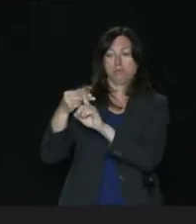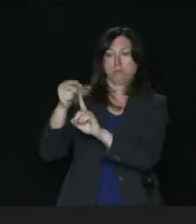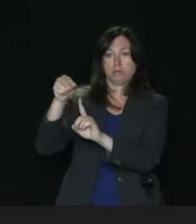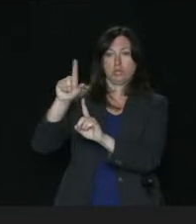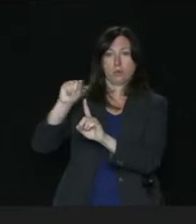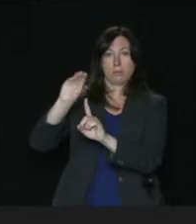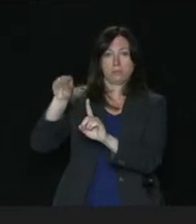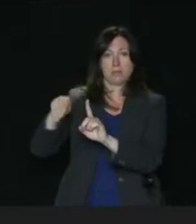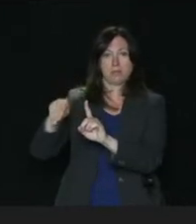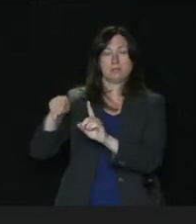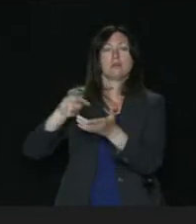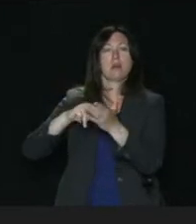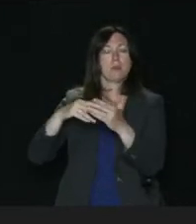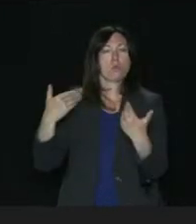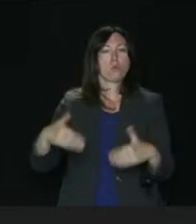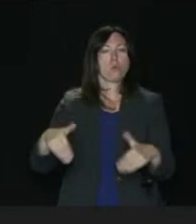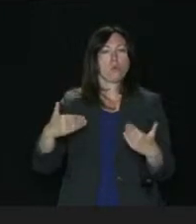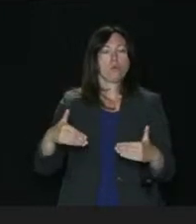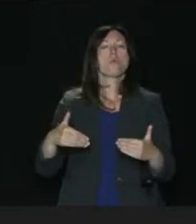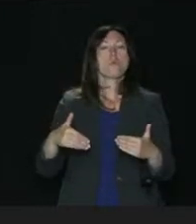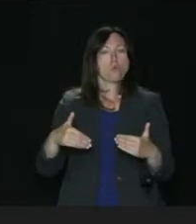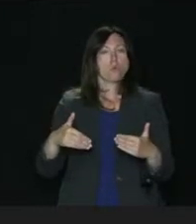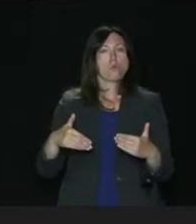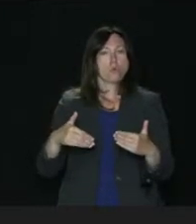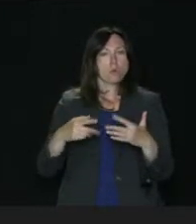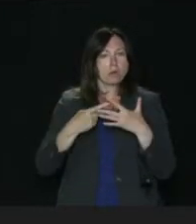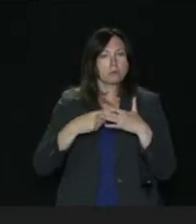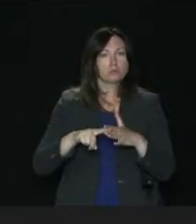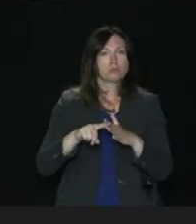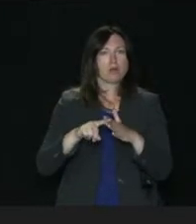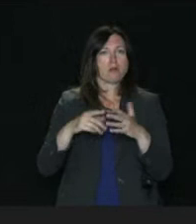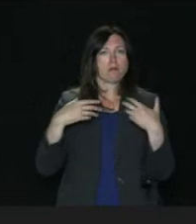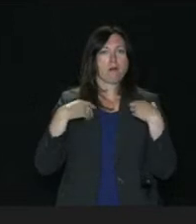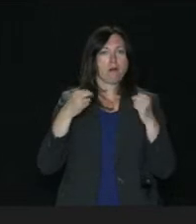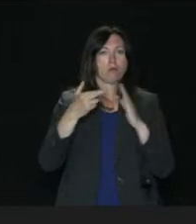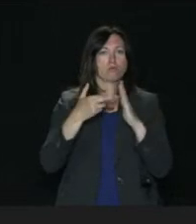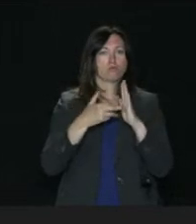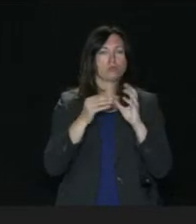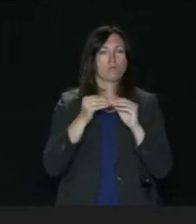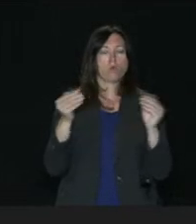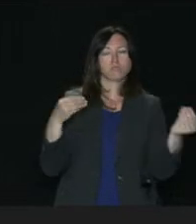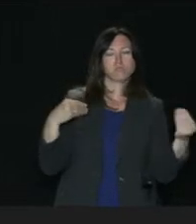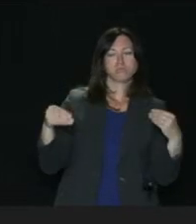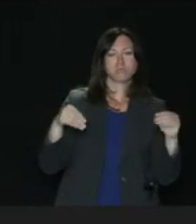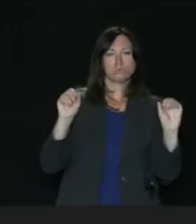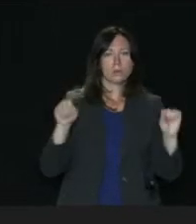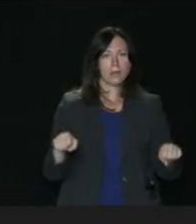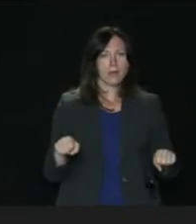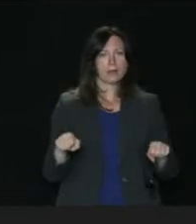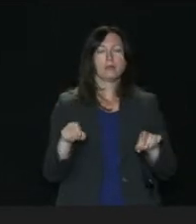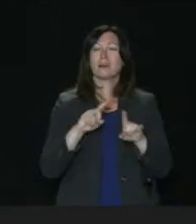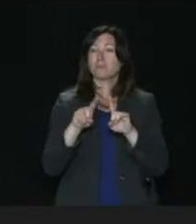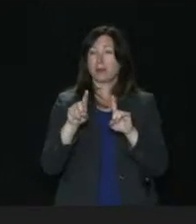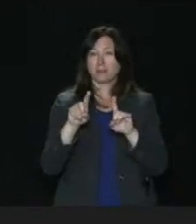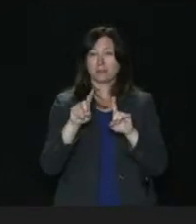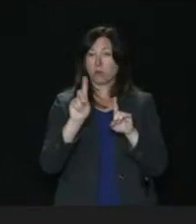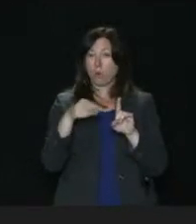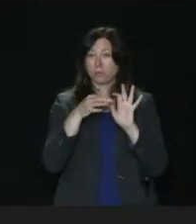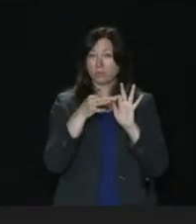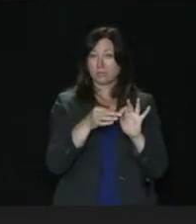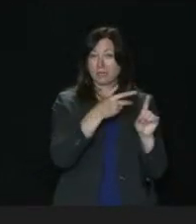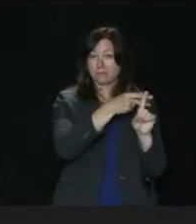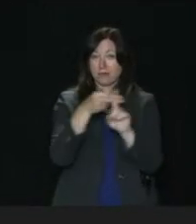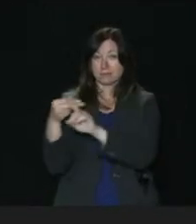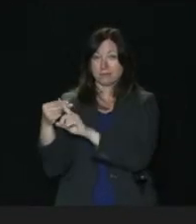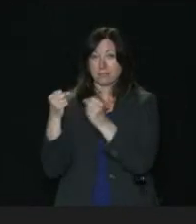as an indicator for potential, I should say, loosening public health measures. We've also indicated that it's not just the vaccine coverage, but